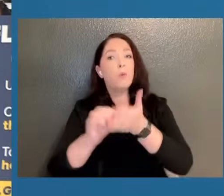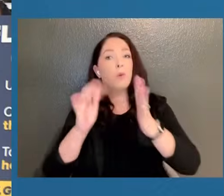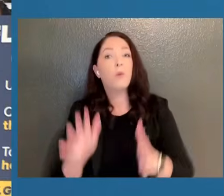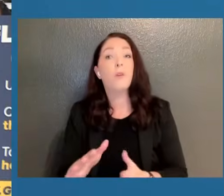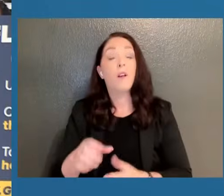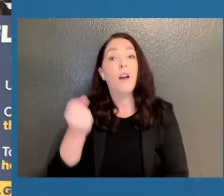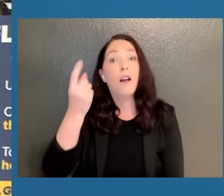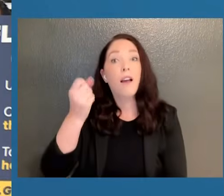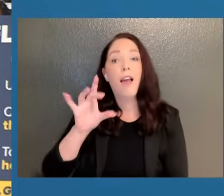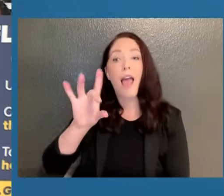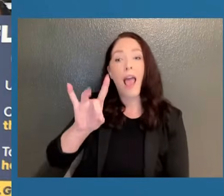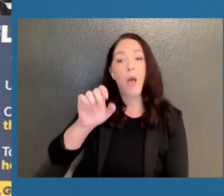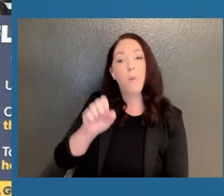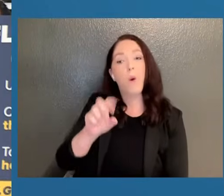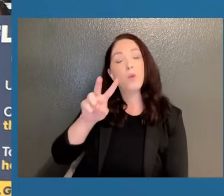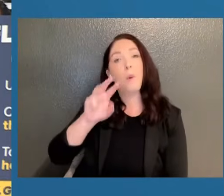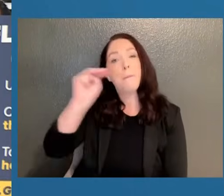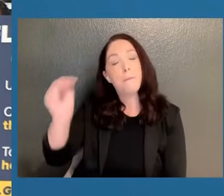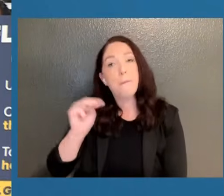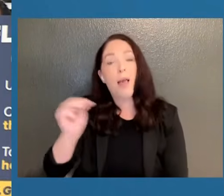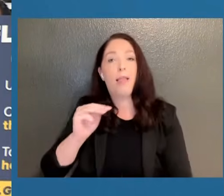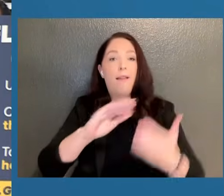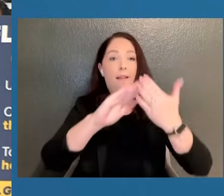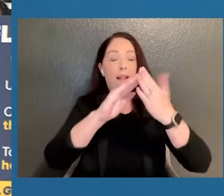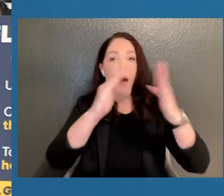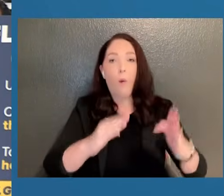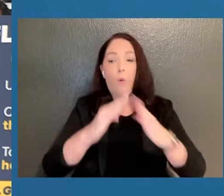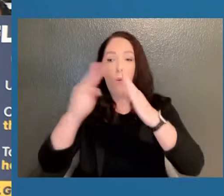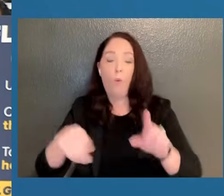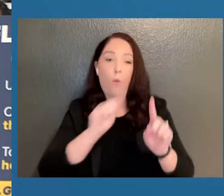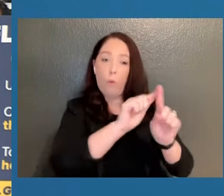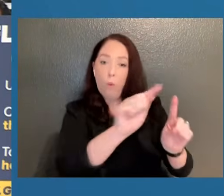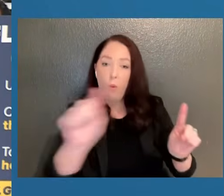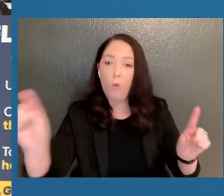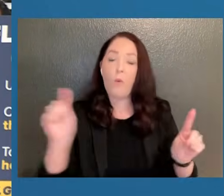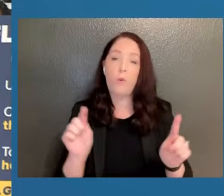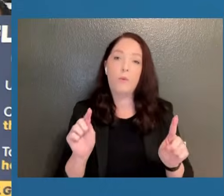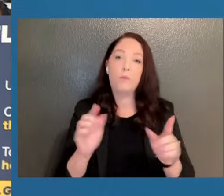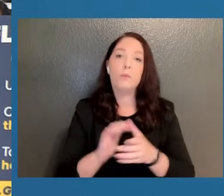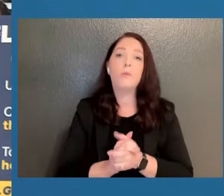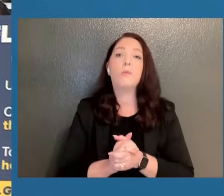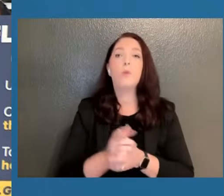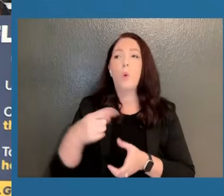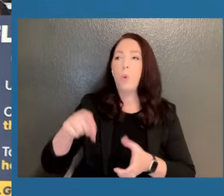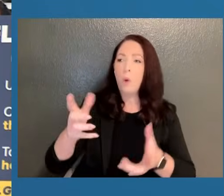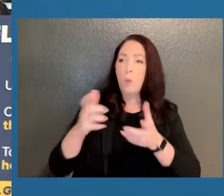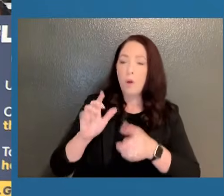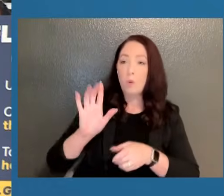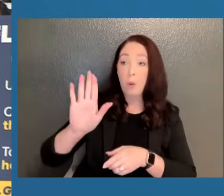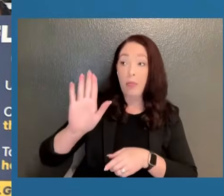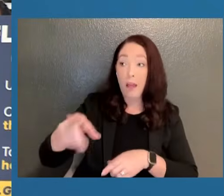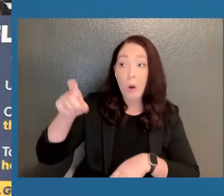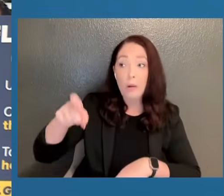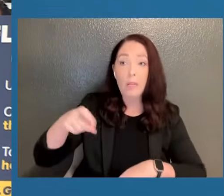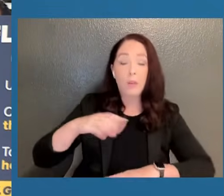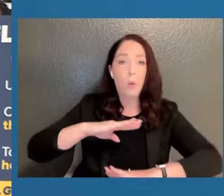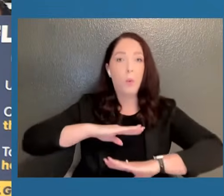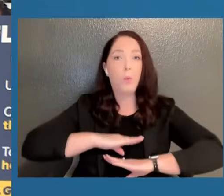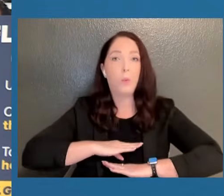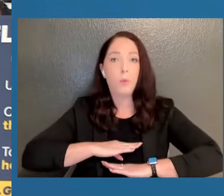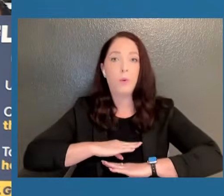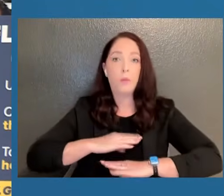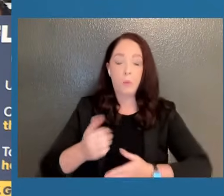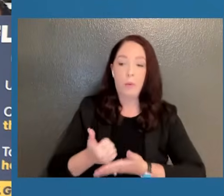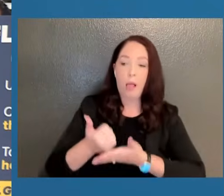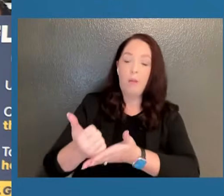8.2 million households, so to meet their immediate needs while working toward their greater stability. On behalf of